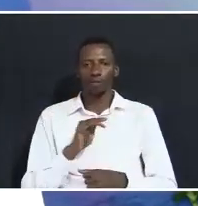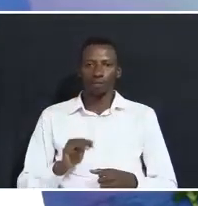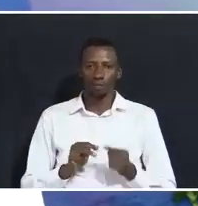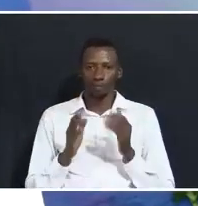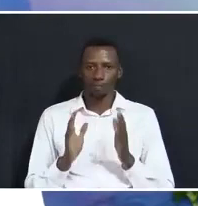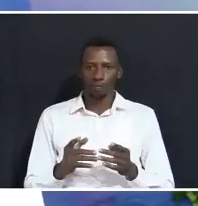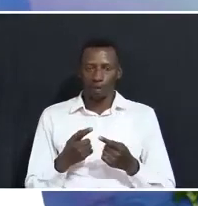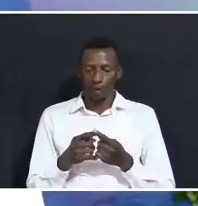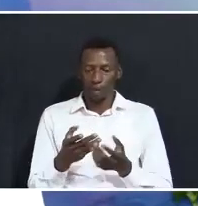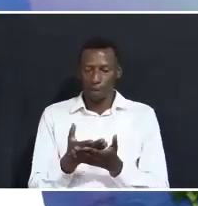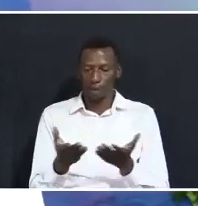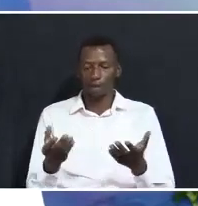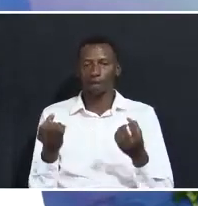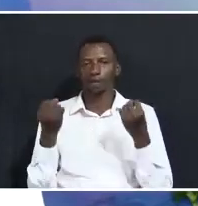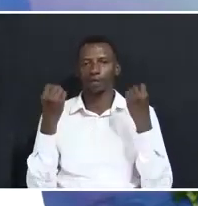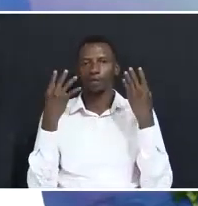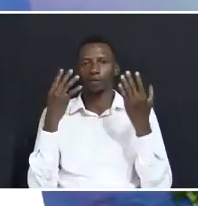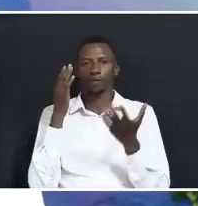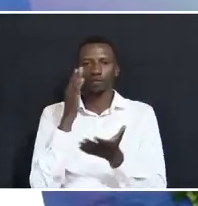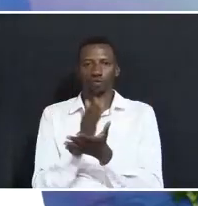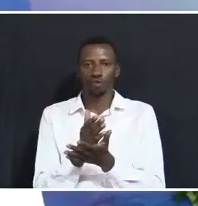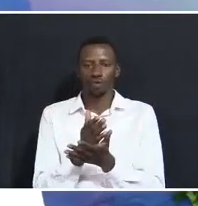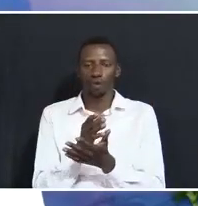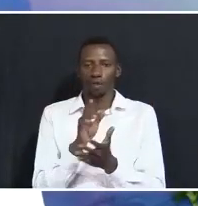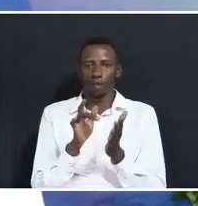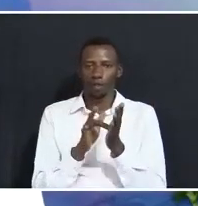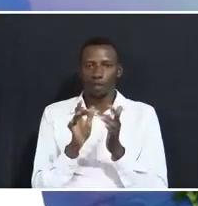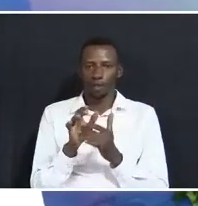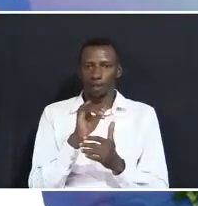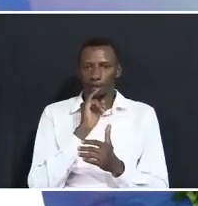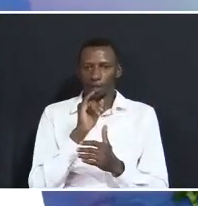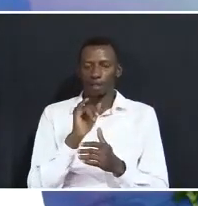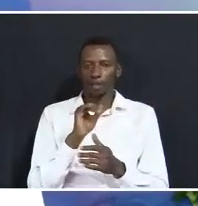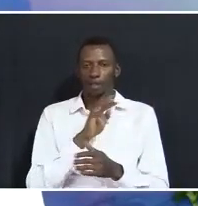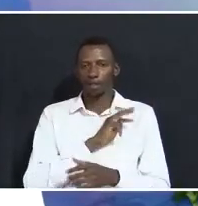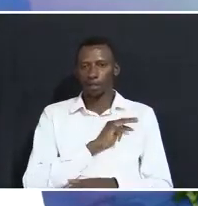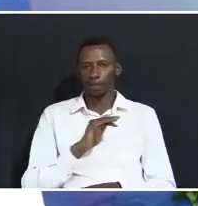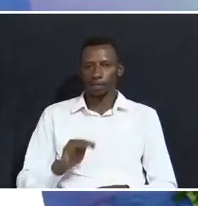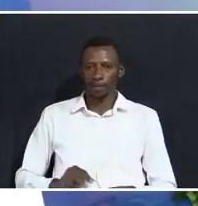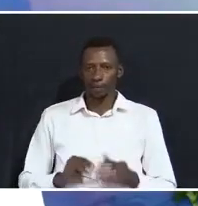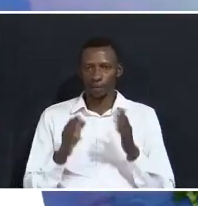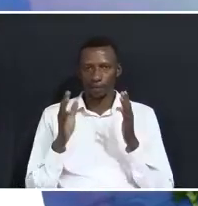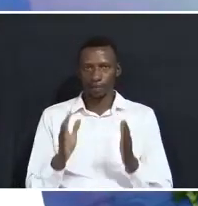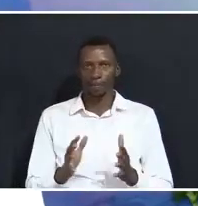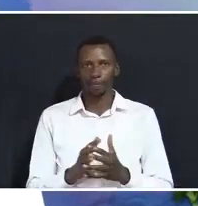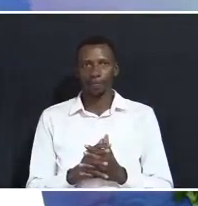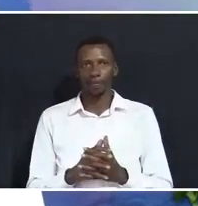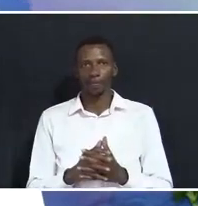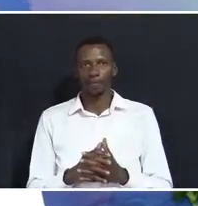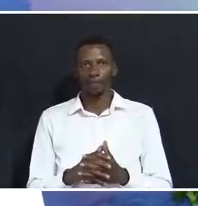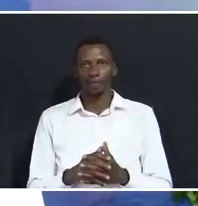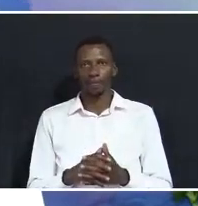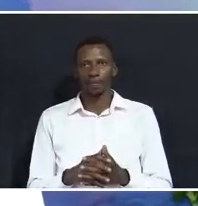he is the Messiah. And not only are they saying he's the Messiah and therefore the King,